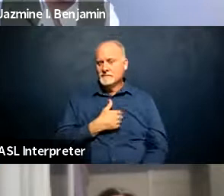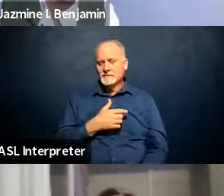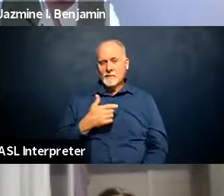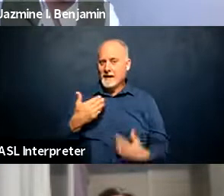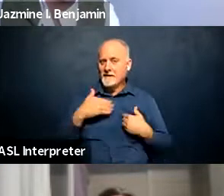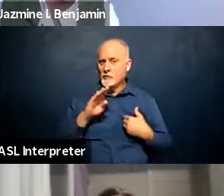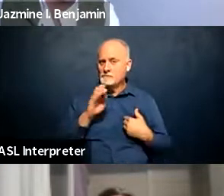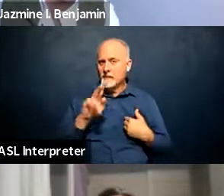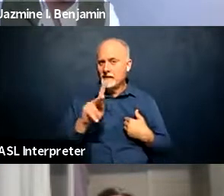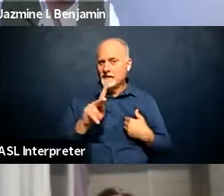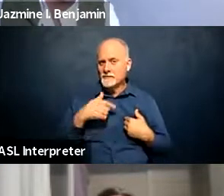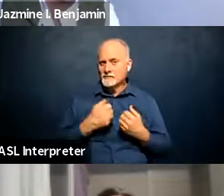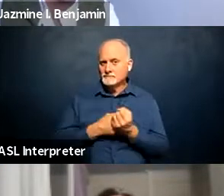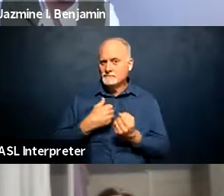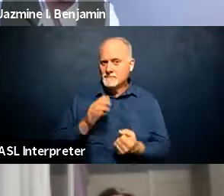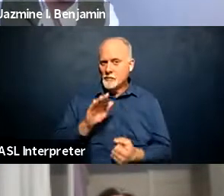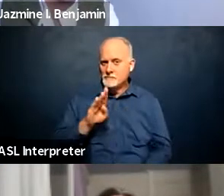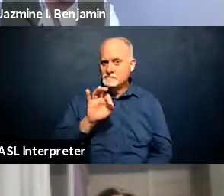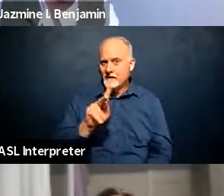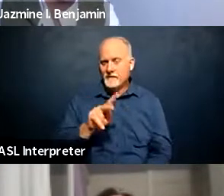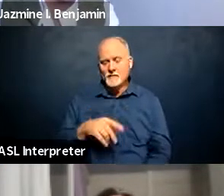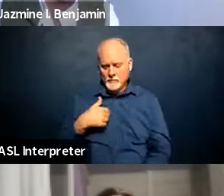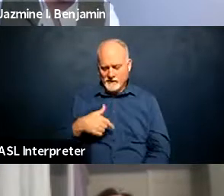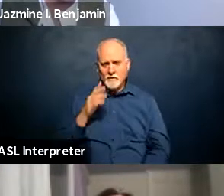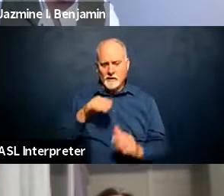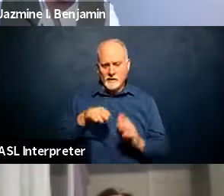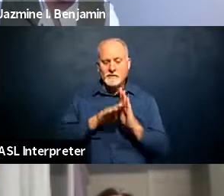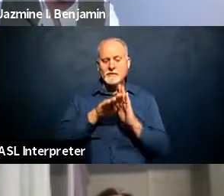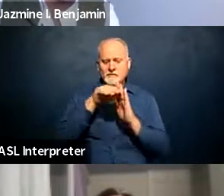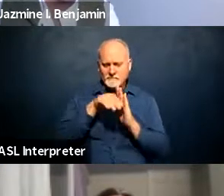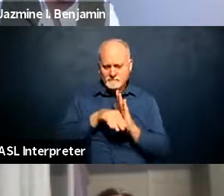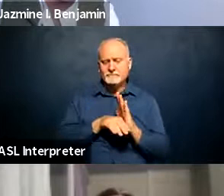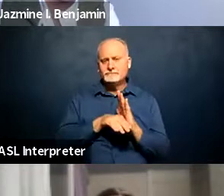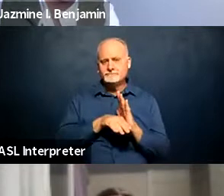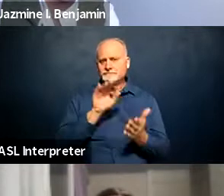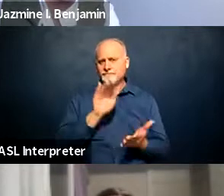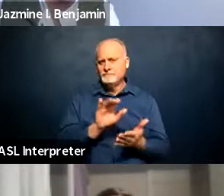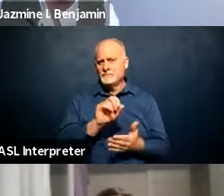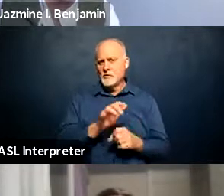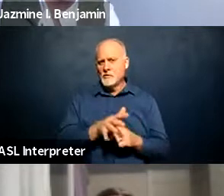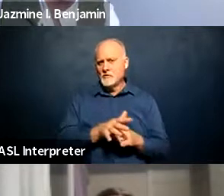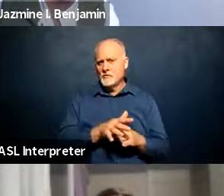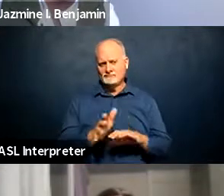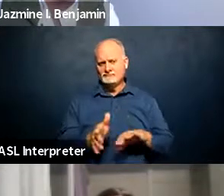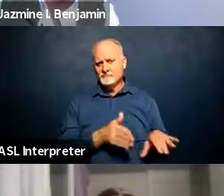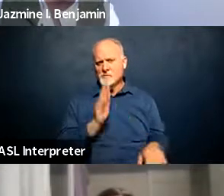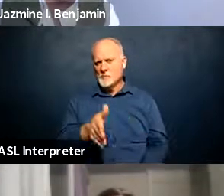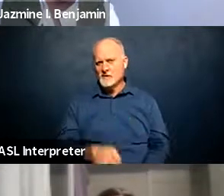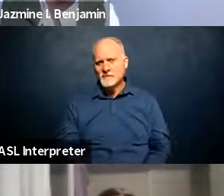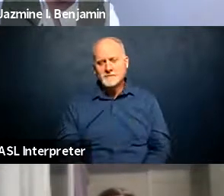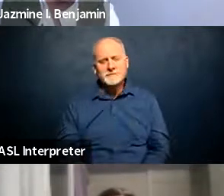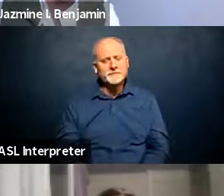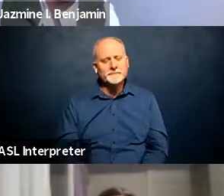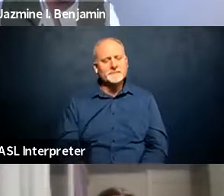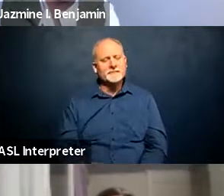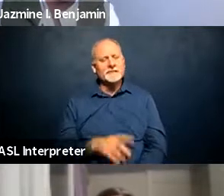together, and we will round the curve. Thank you. Well, thank you, Dr. Benoit, and I